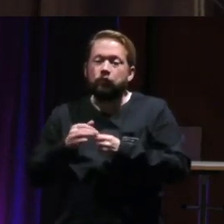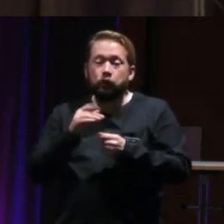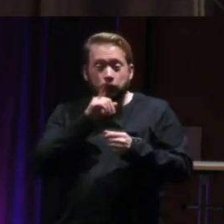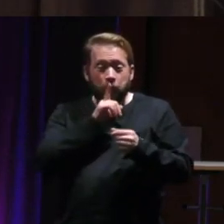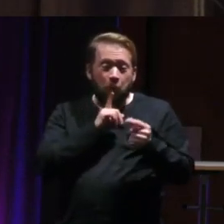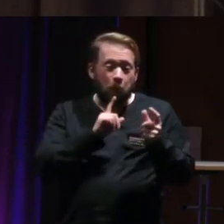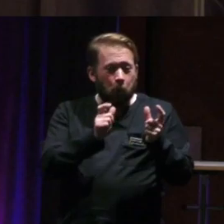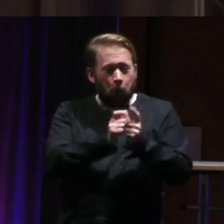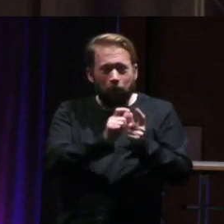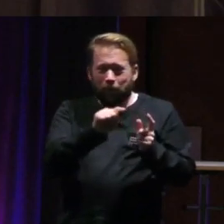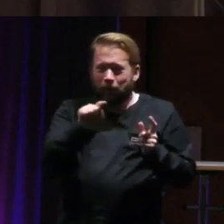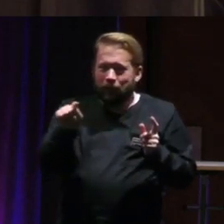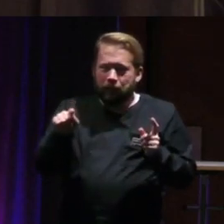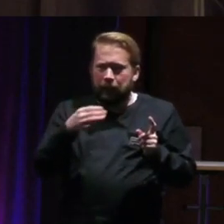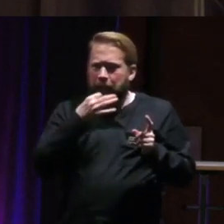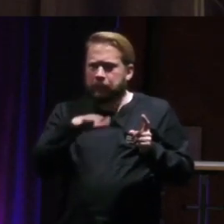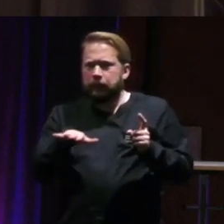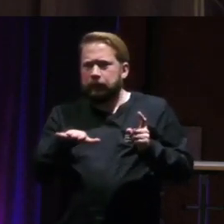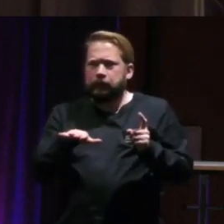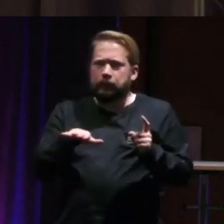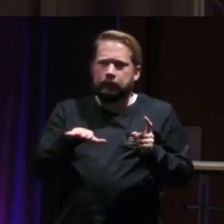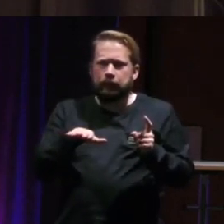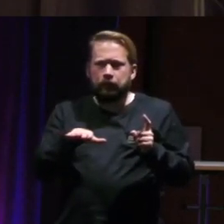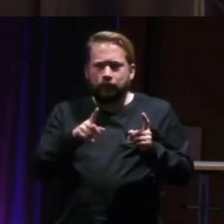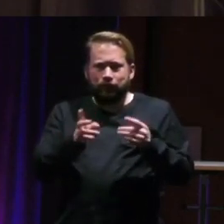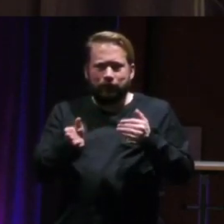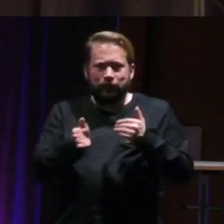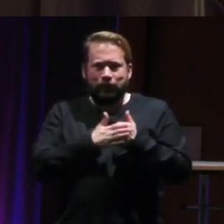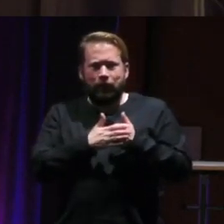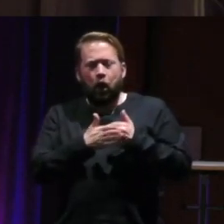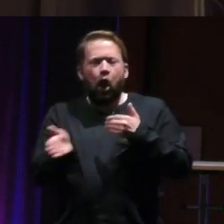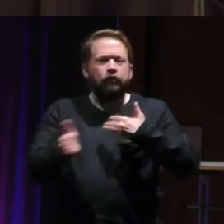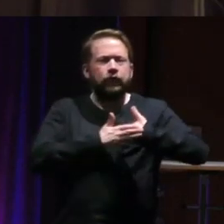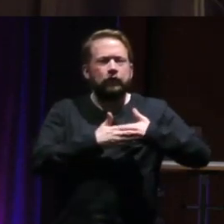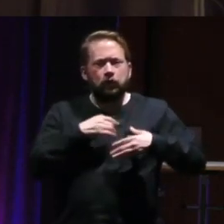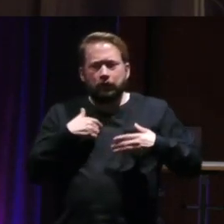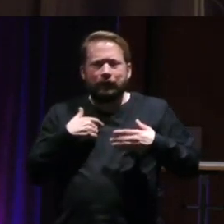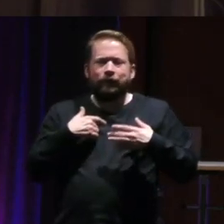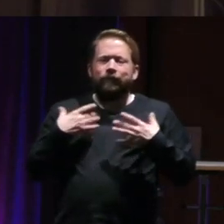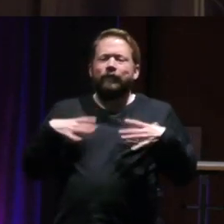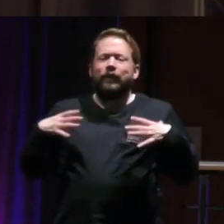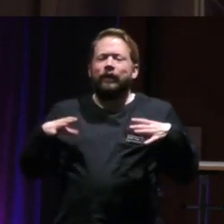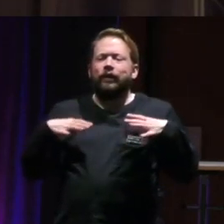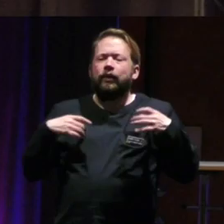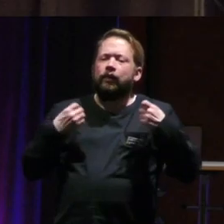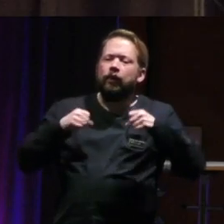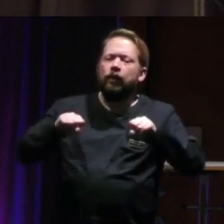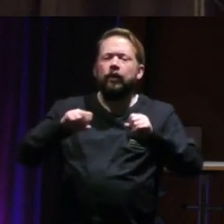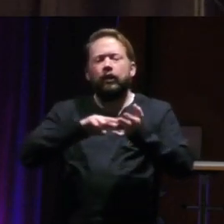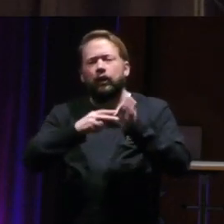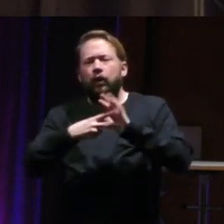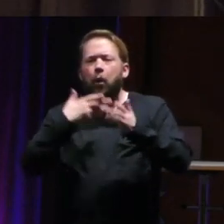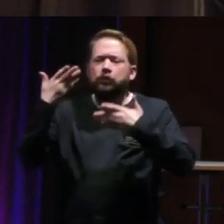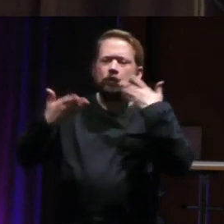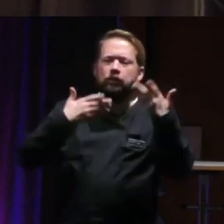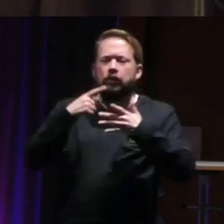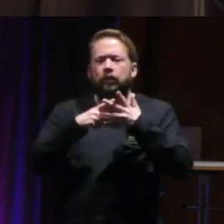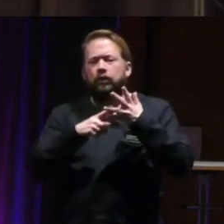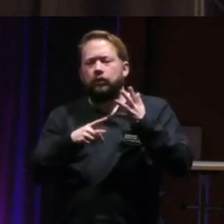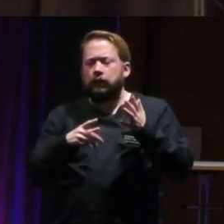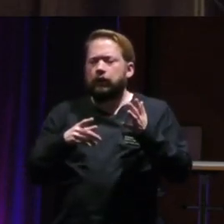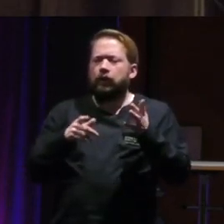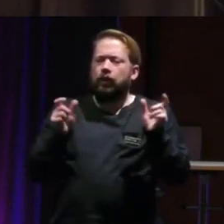that their clubs will be closed by the authorities, and so they refuse to organize any concerts like that. Mm. And some